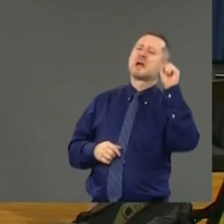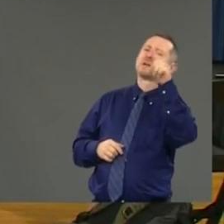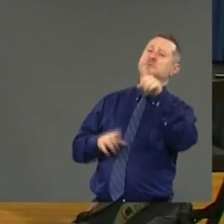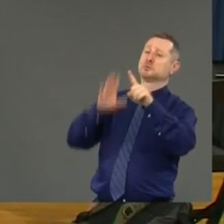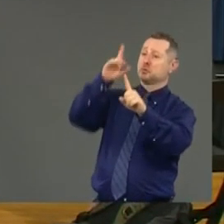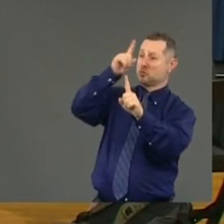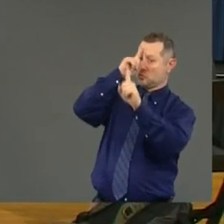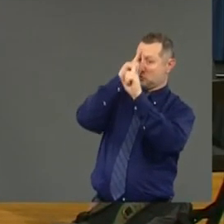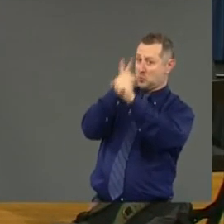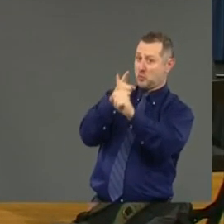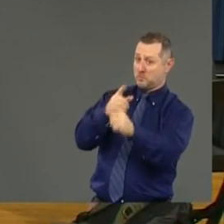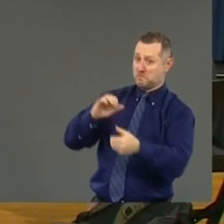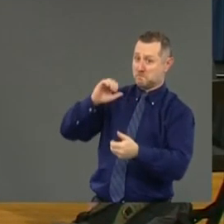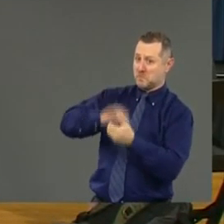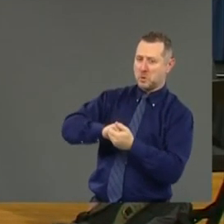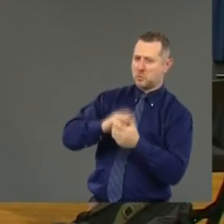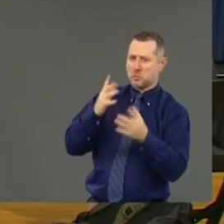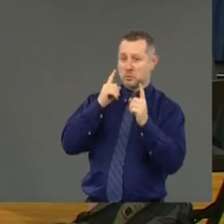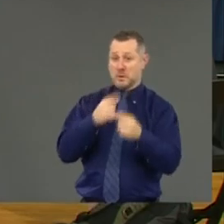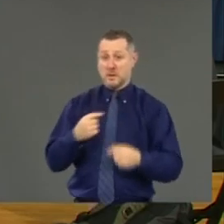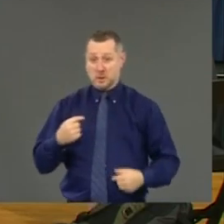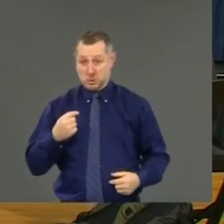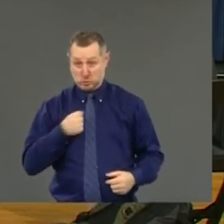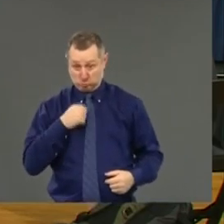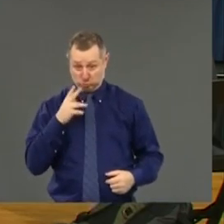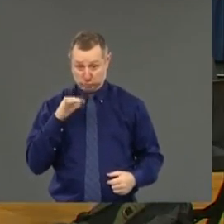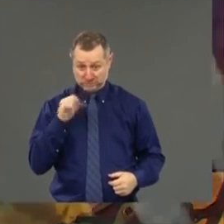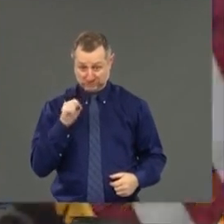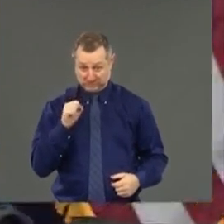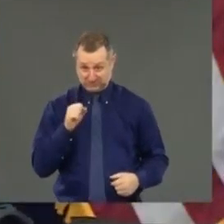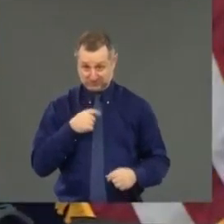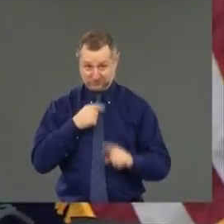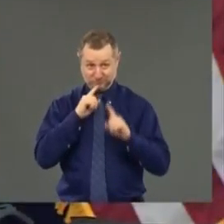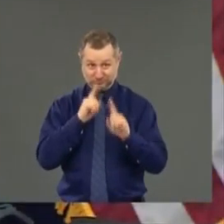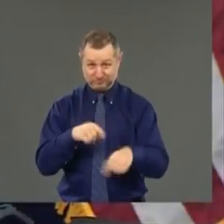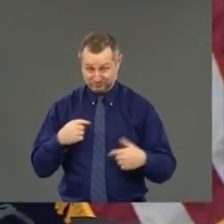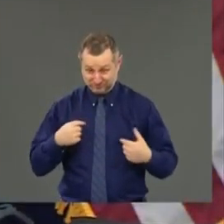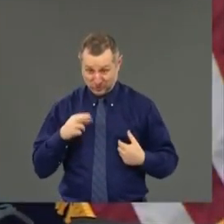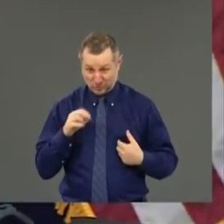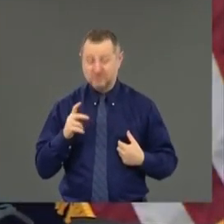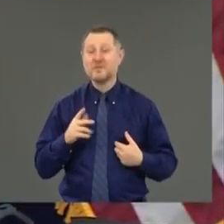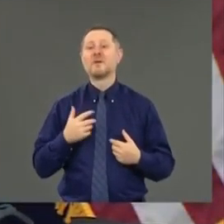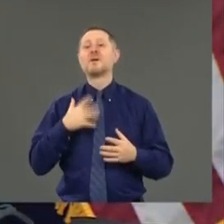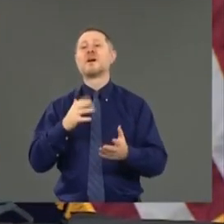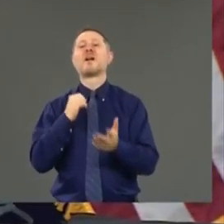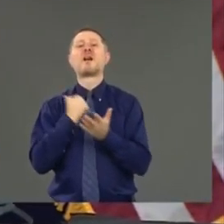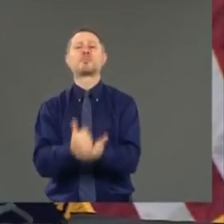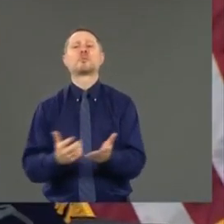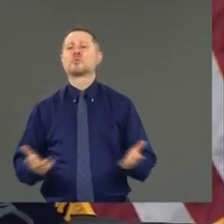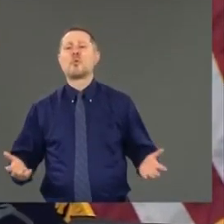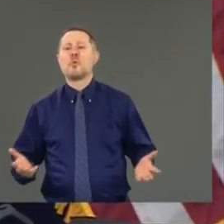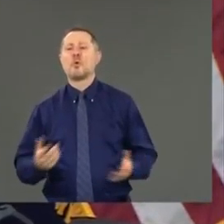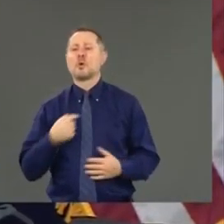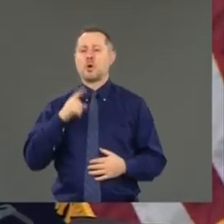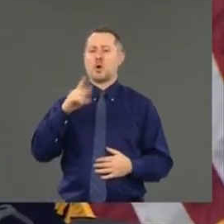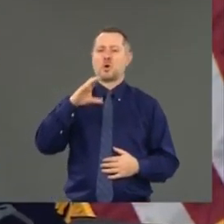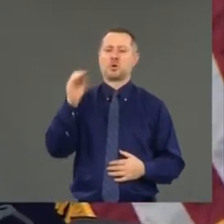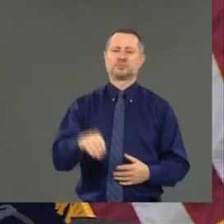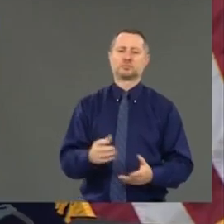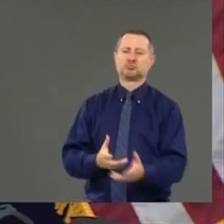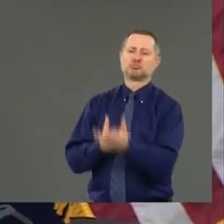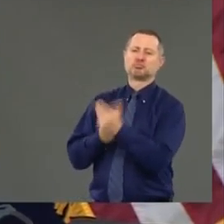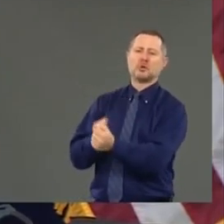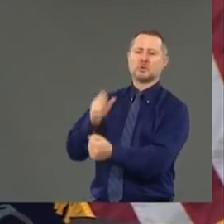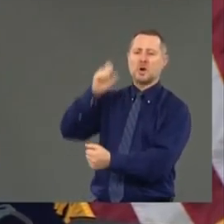Accomplished through this partnership? I'm just hoping to help. You know, I have complete trust in the governor, and you